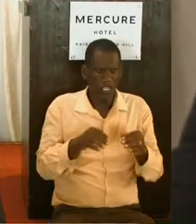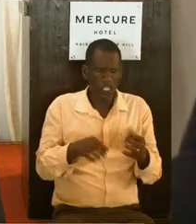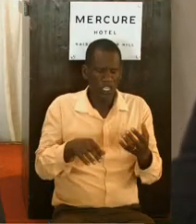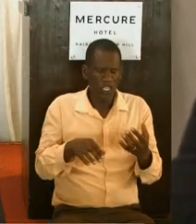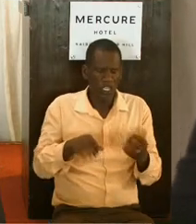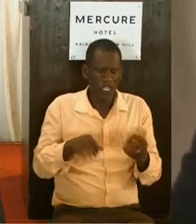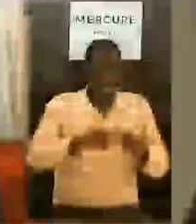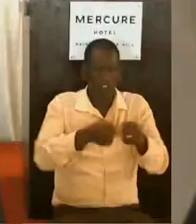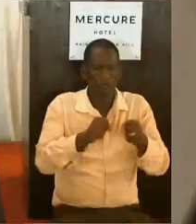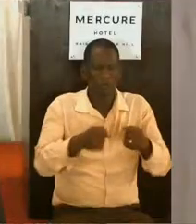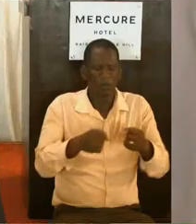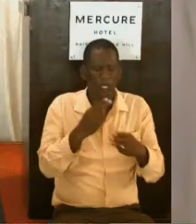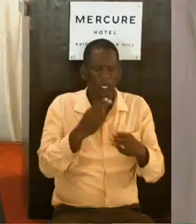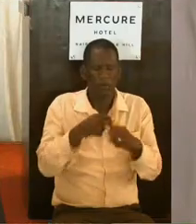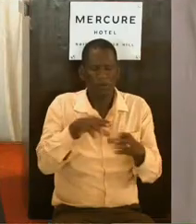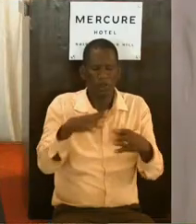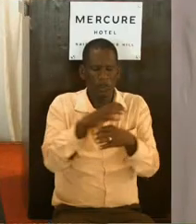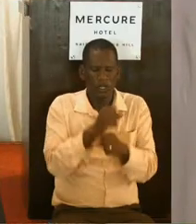organization